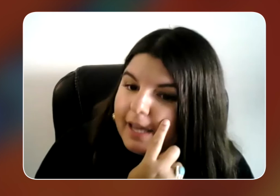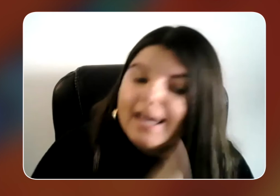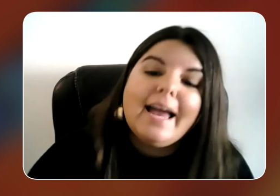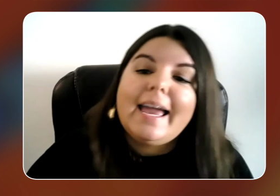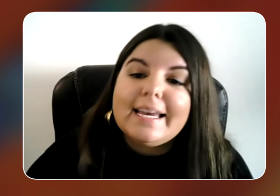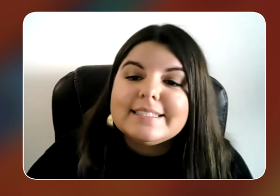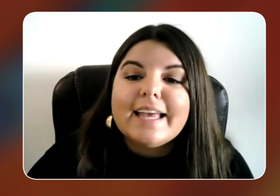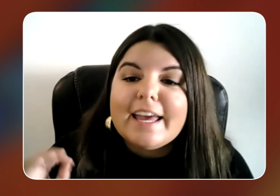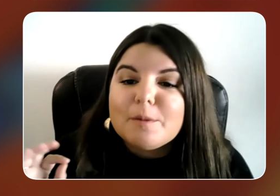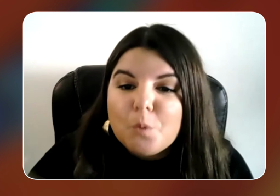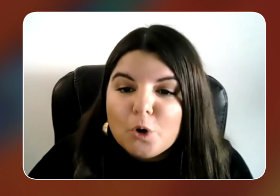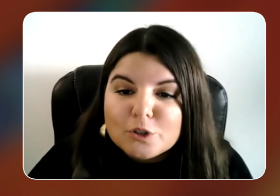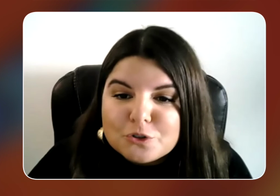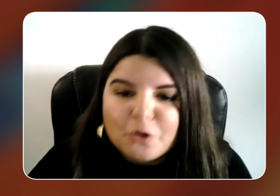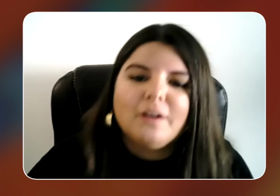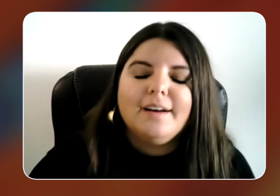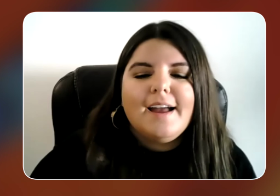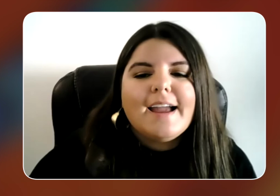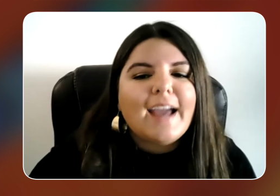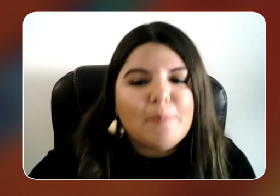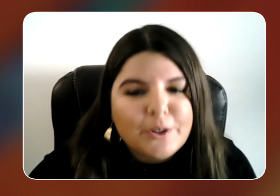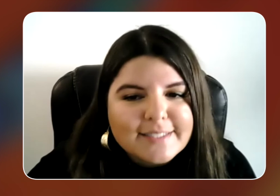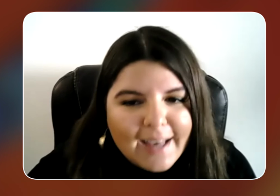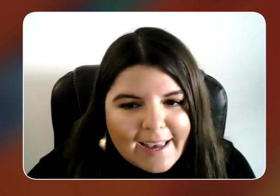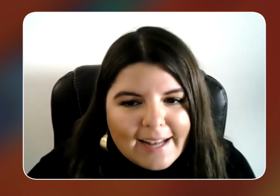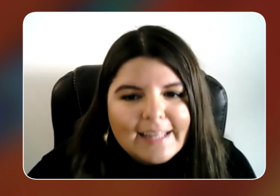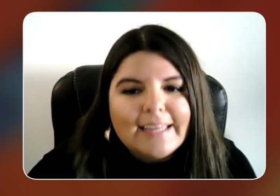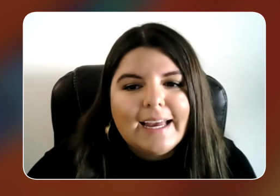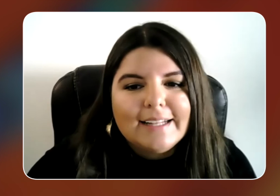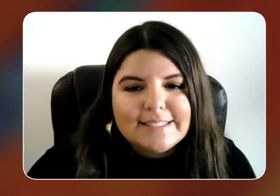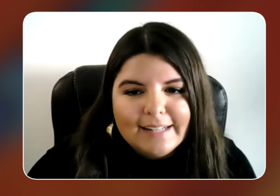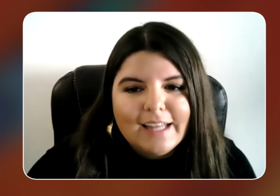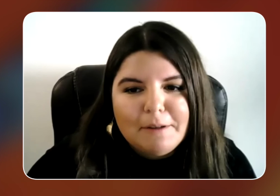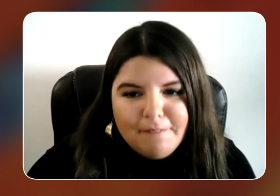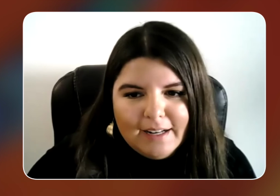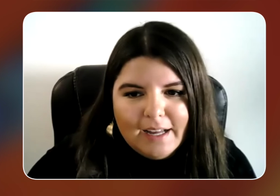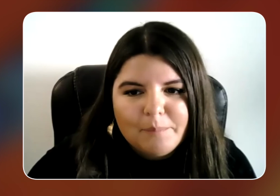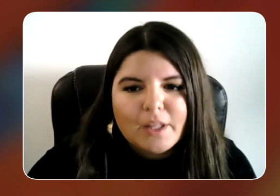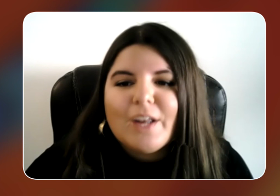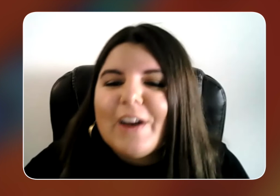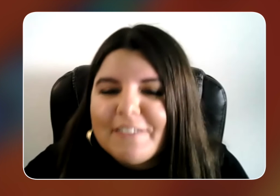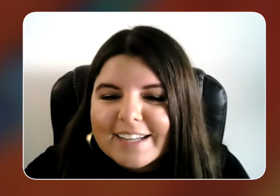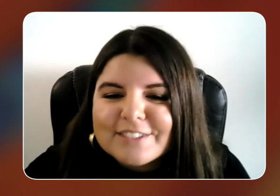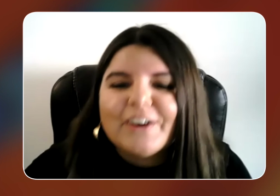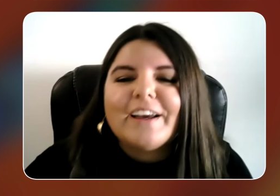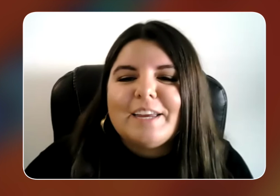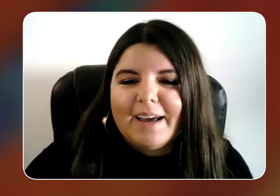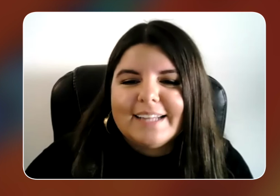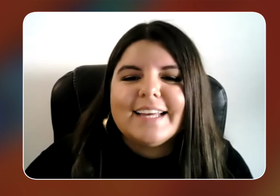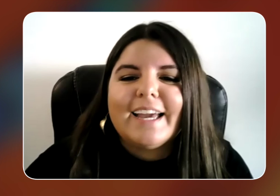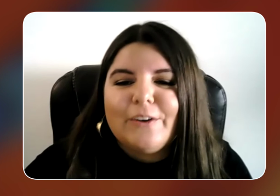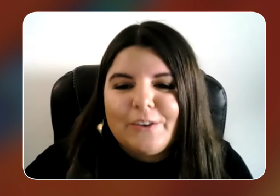café. Es hermoso. Camino hacia él y él salta a mi falda. Lo abrazo